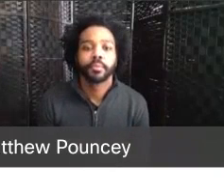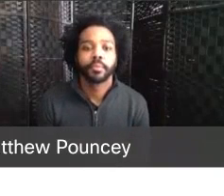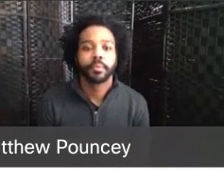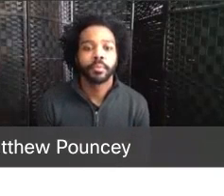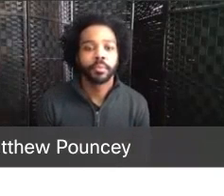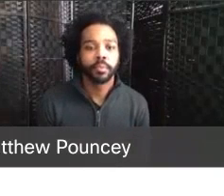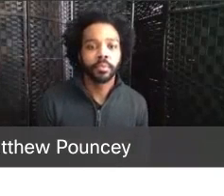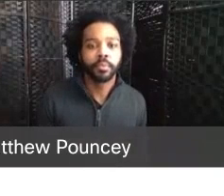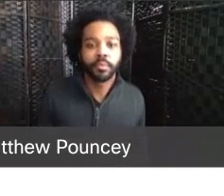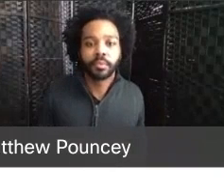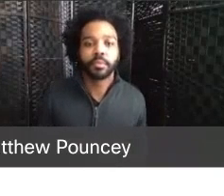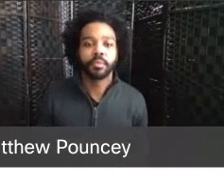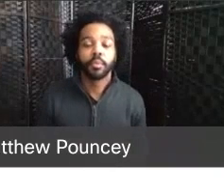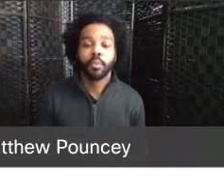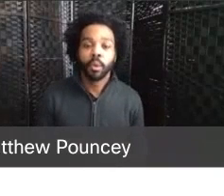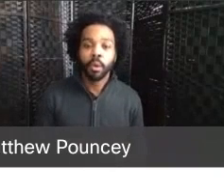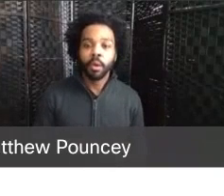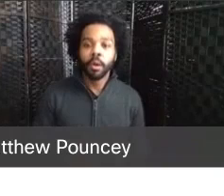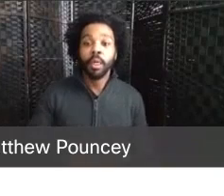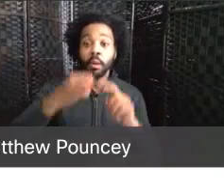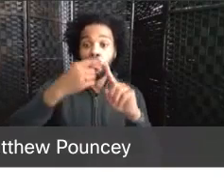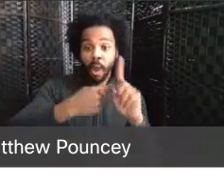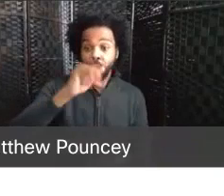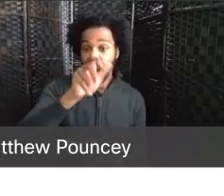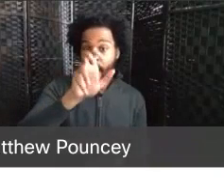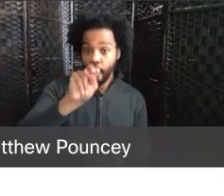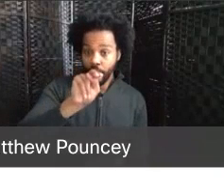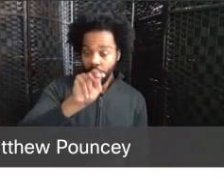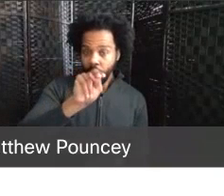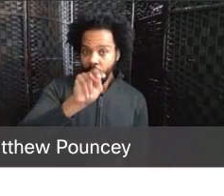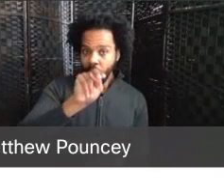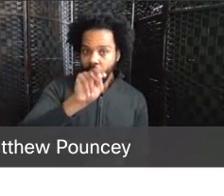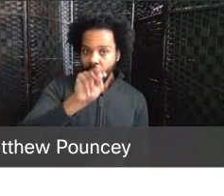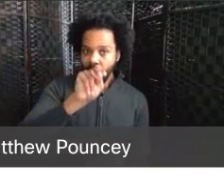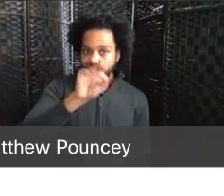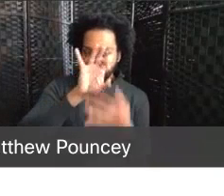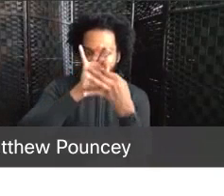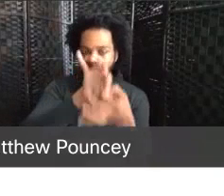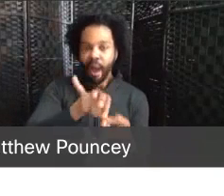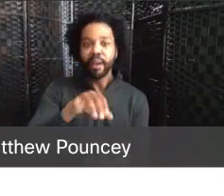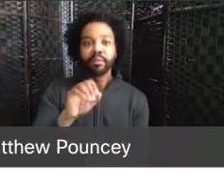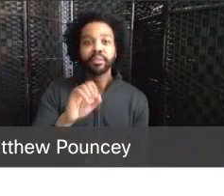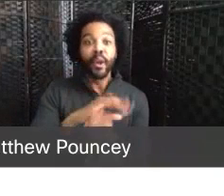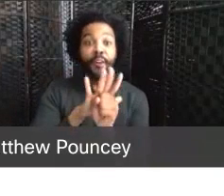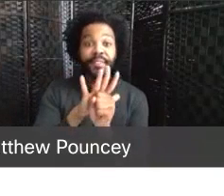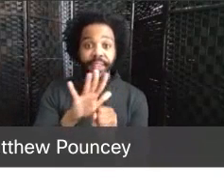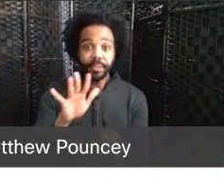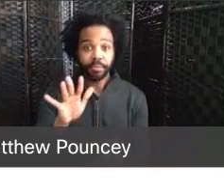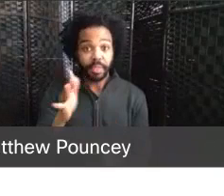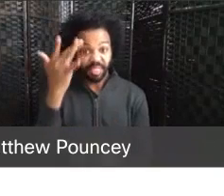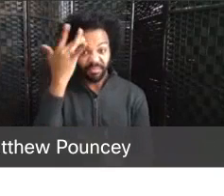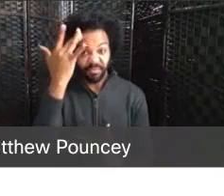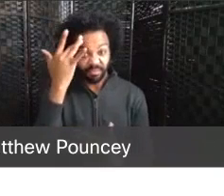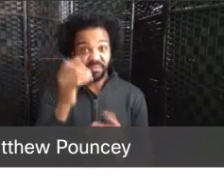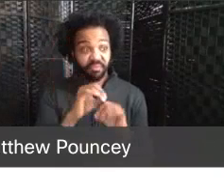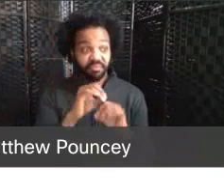So in the month of January, in terms of COVID infections by placement, what we've seen